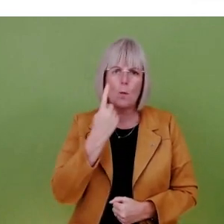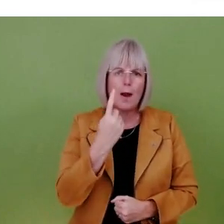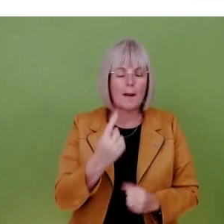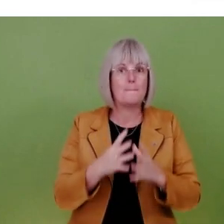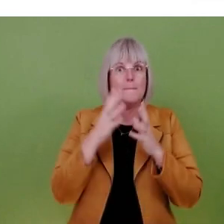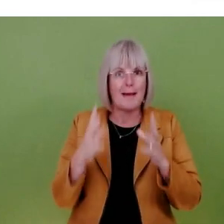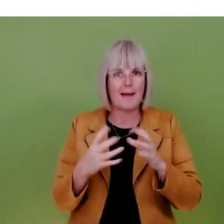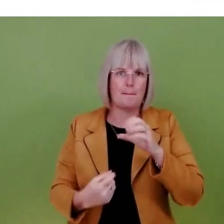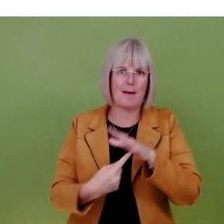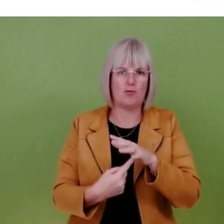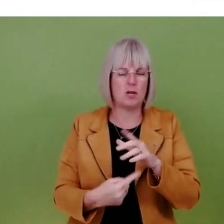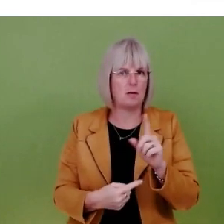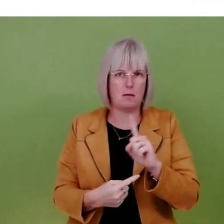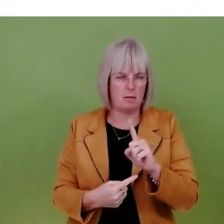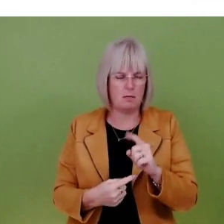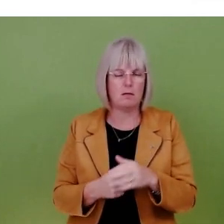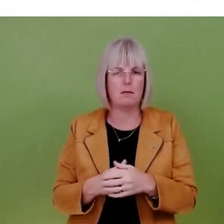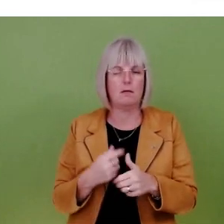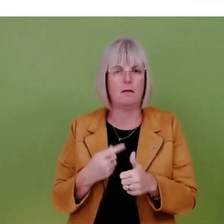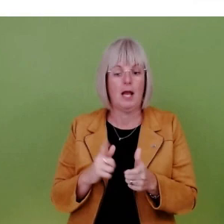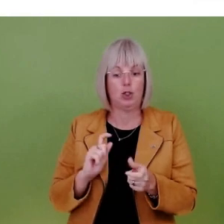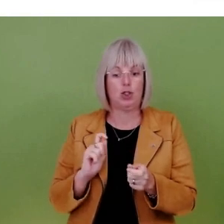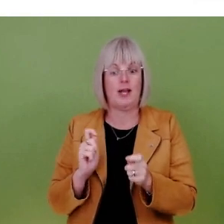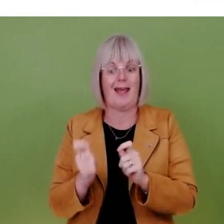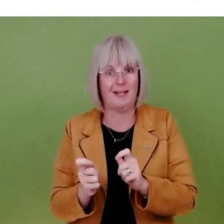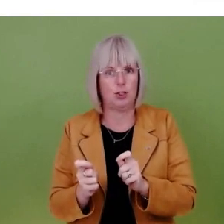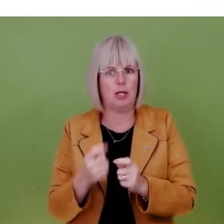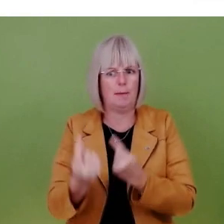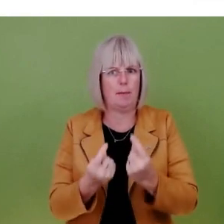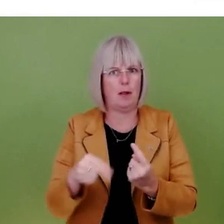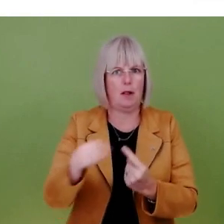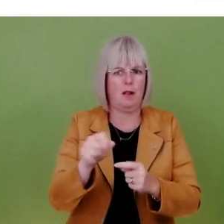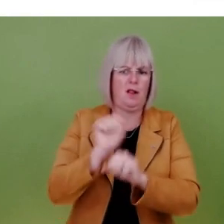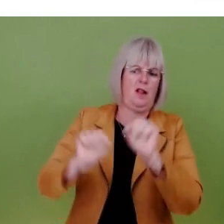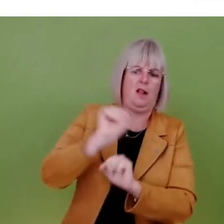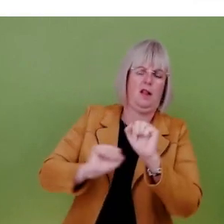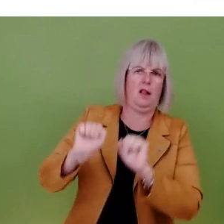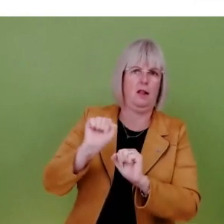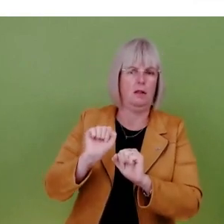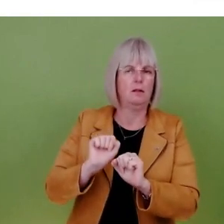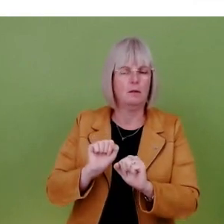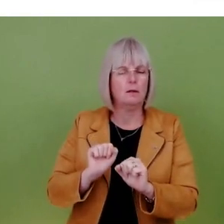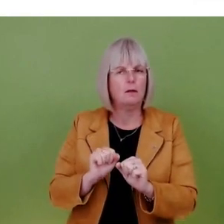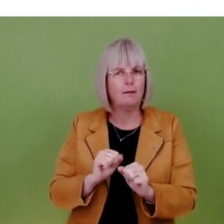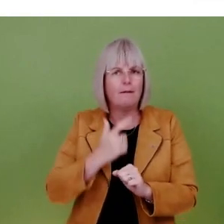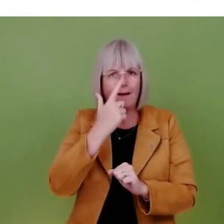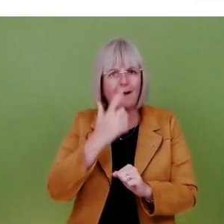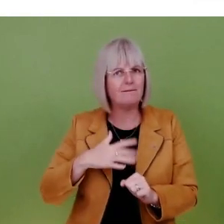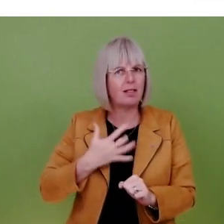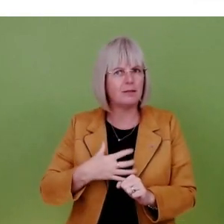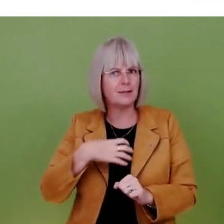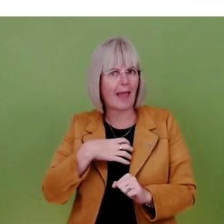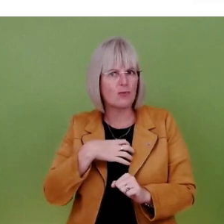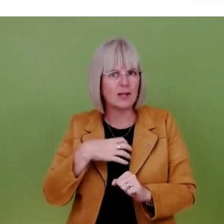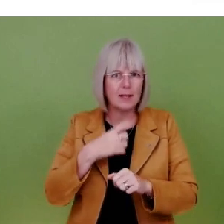with resistance, and it can feel scary. Addressing racism within our organisations, within